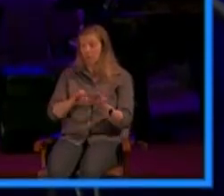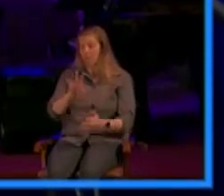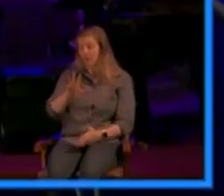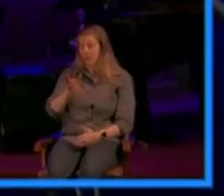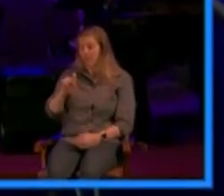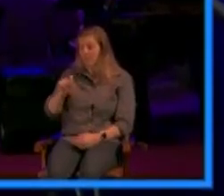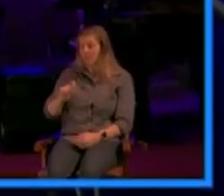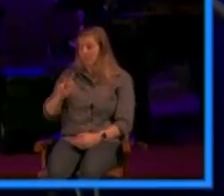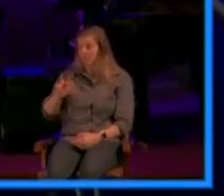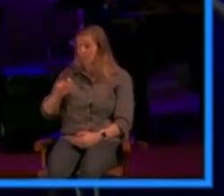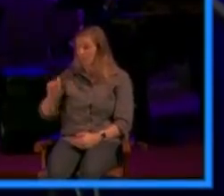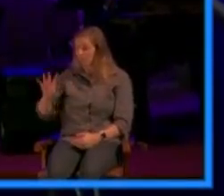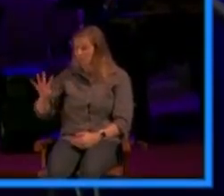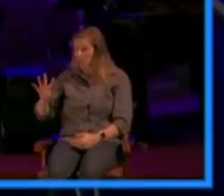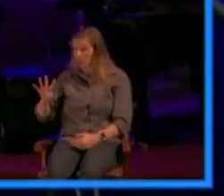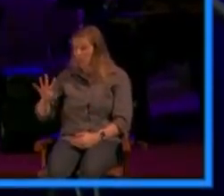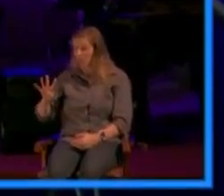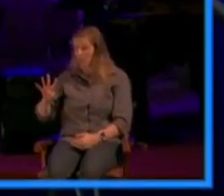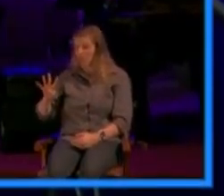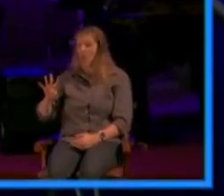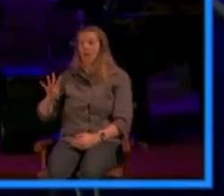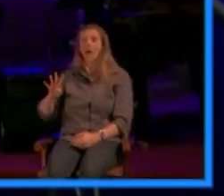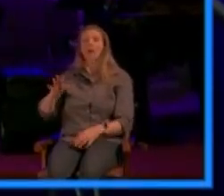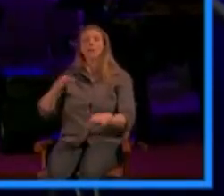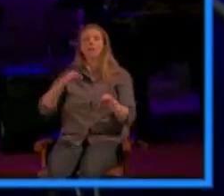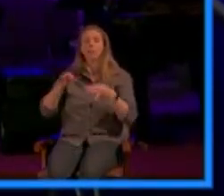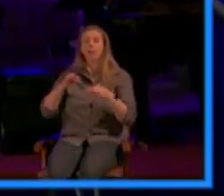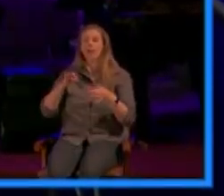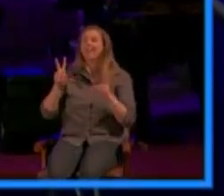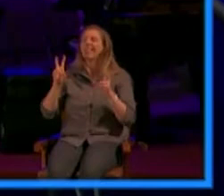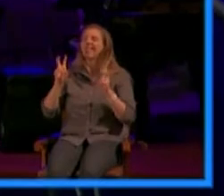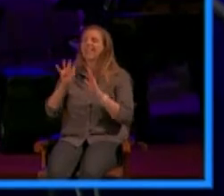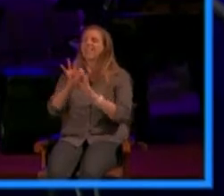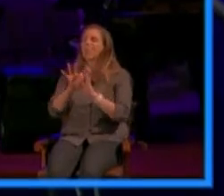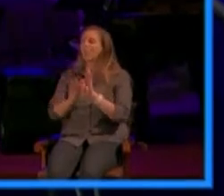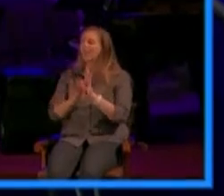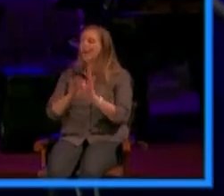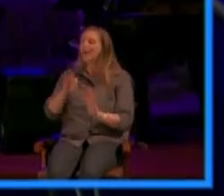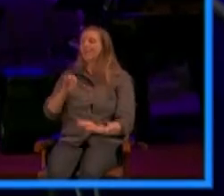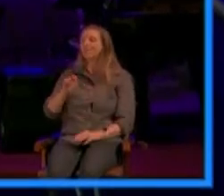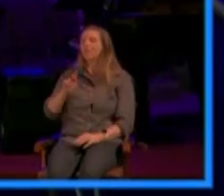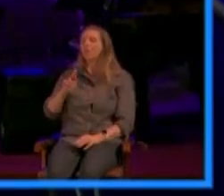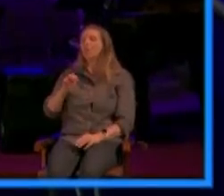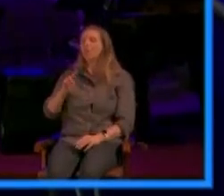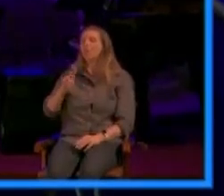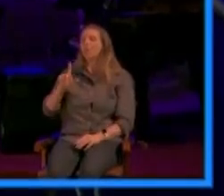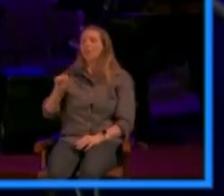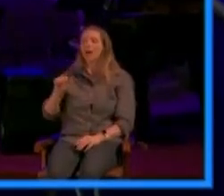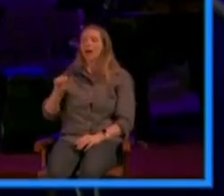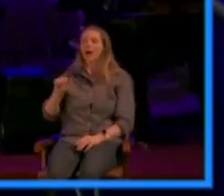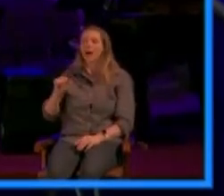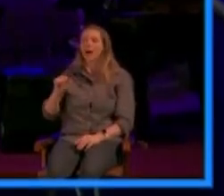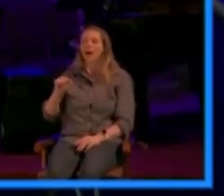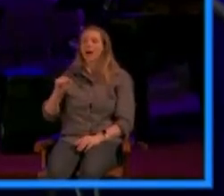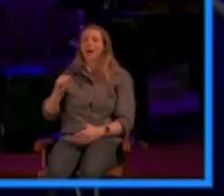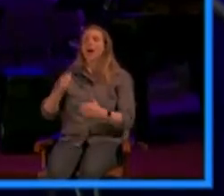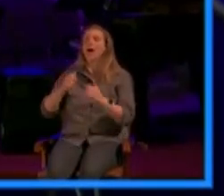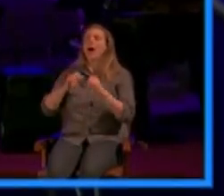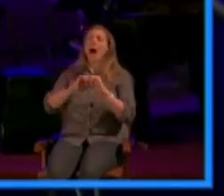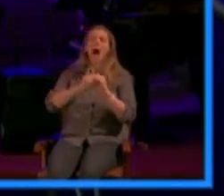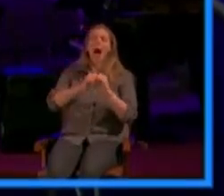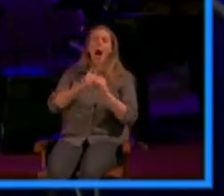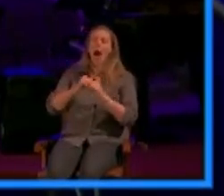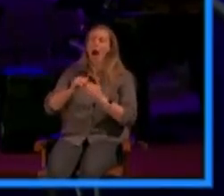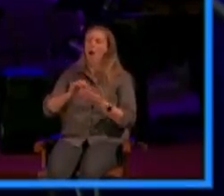call a formula of how to develop your Christian character. And there are kind of links in a chain that